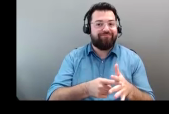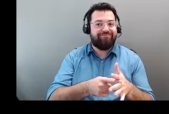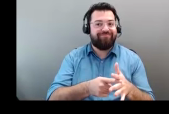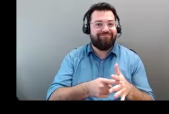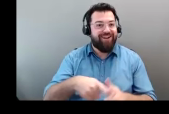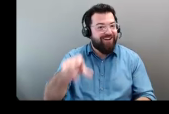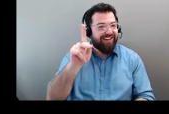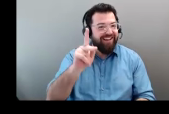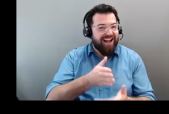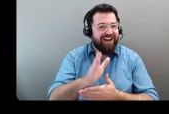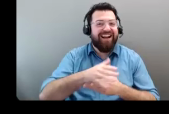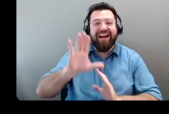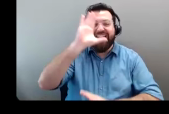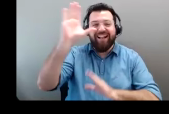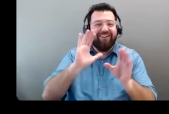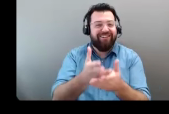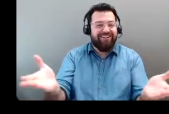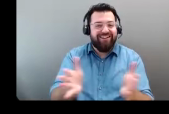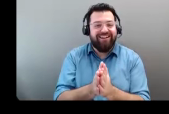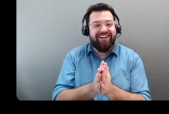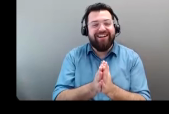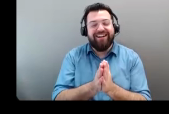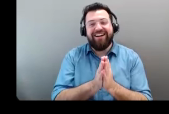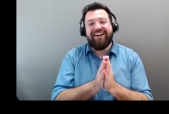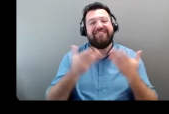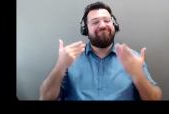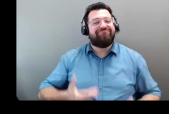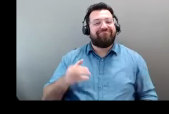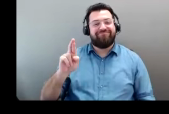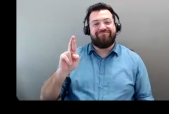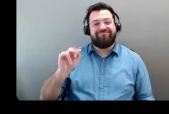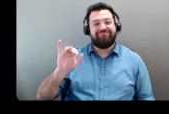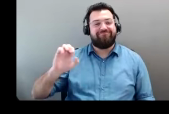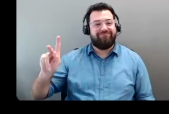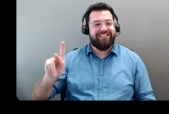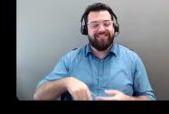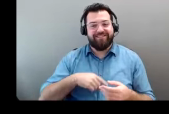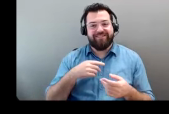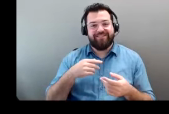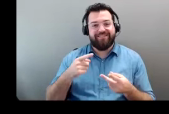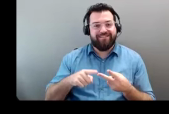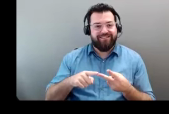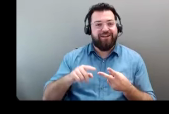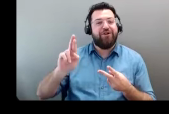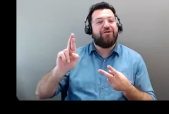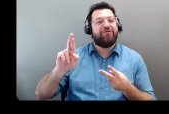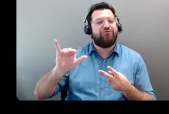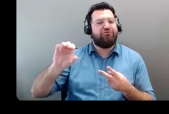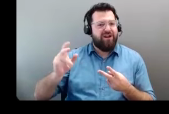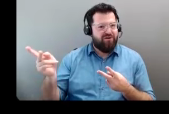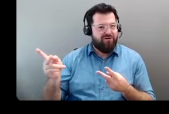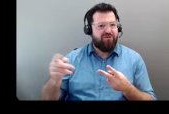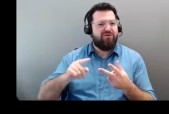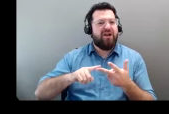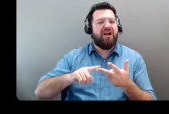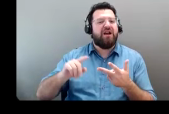All right, so hello, everyone. I'm Rick, and Rio and Brianna and I will